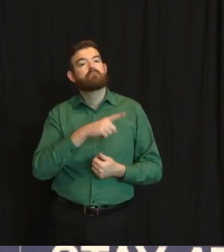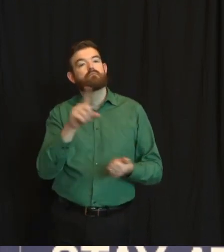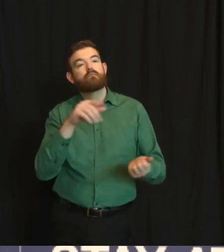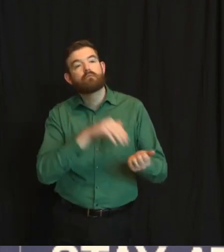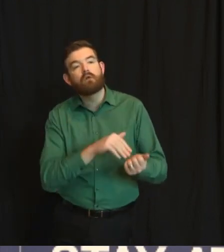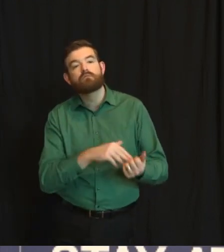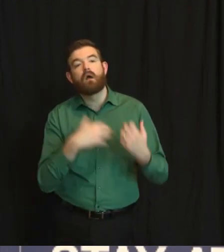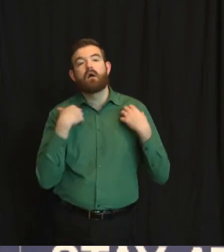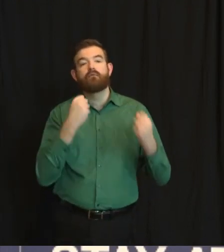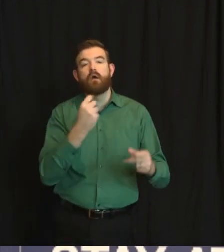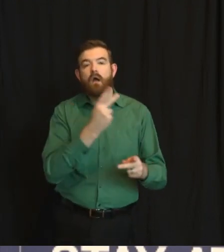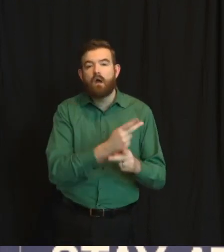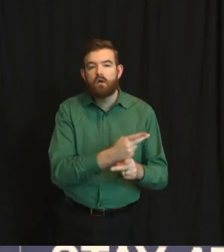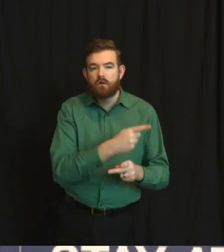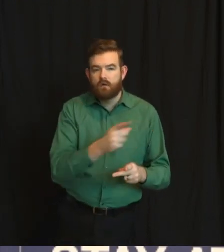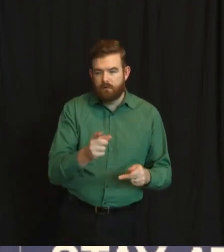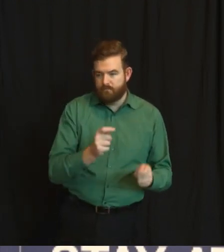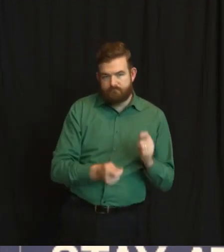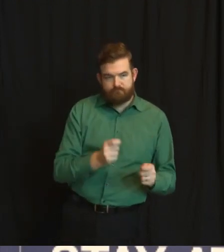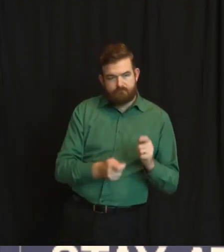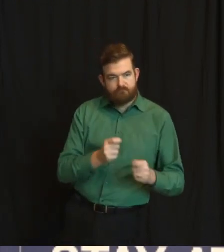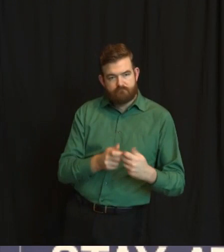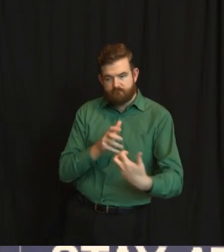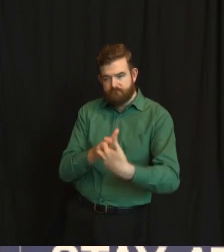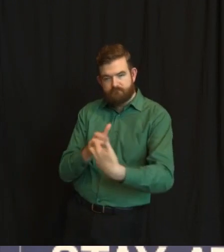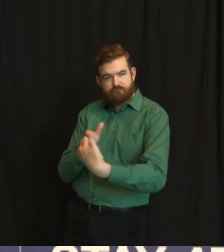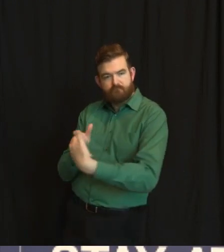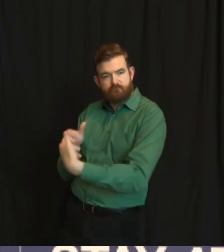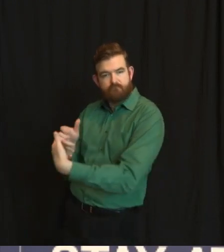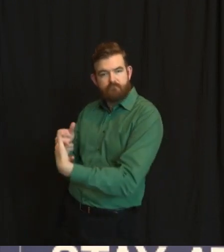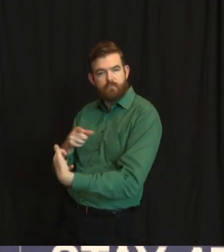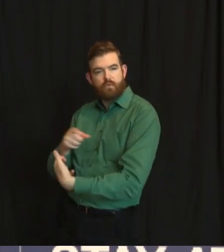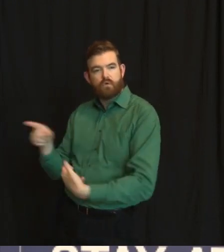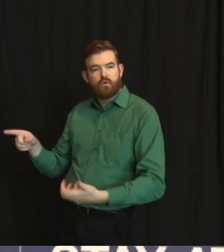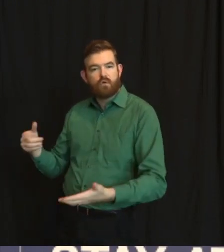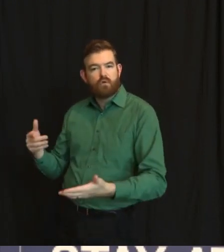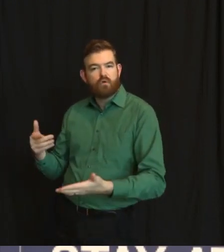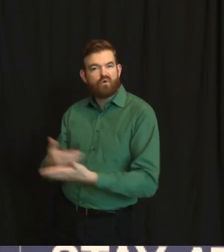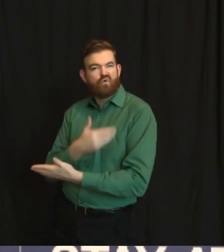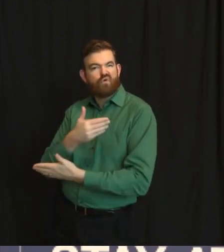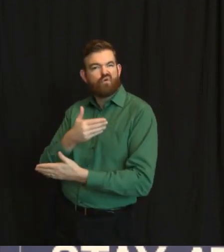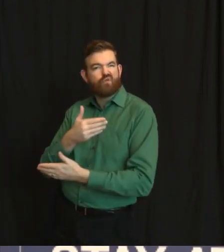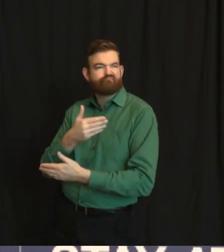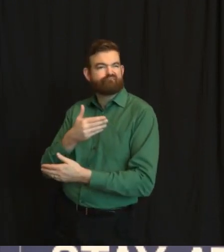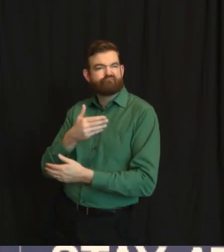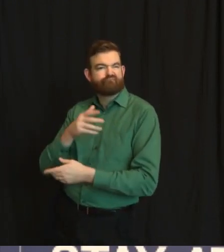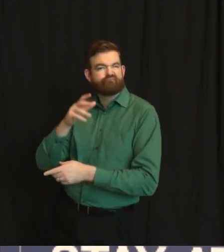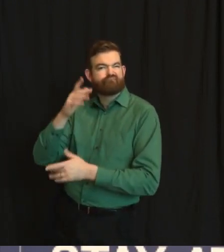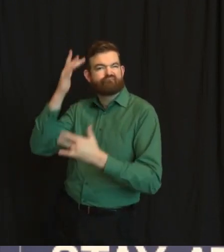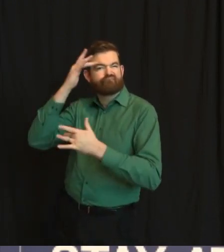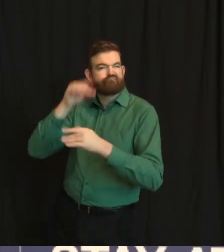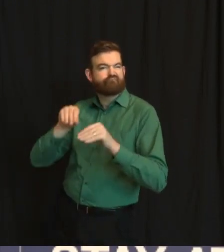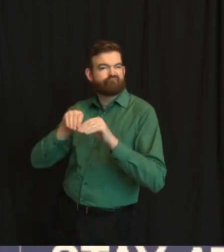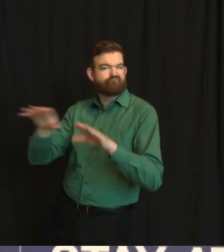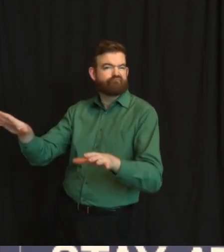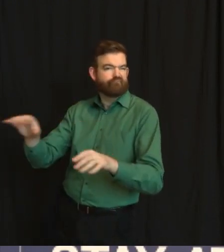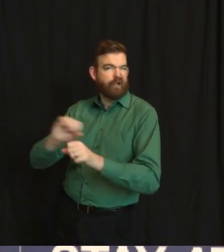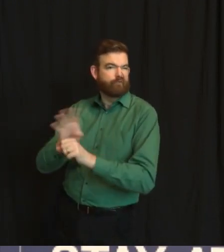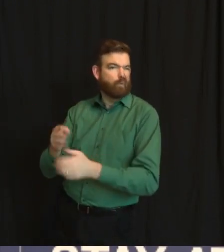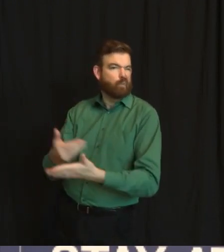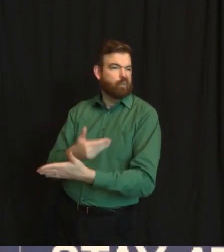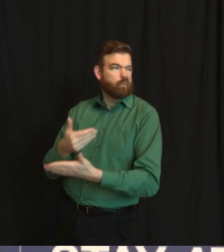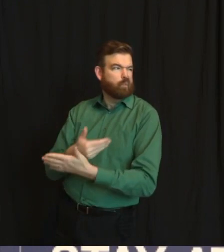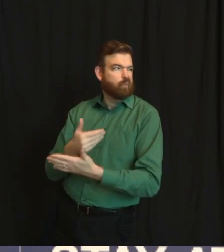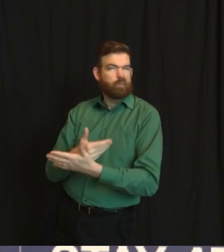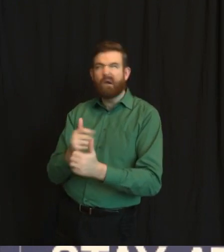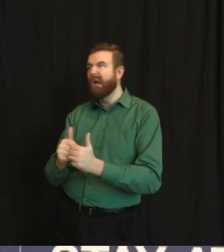of adjust to this new novel virus and look at ways to better care for them